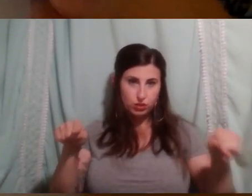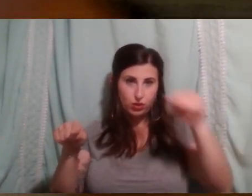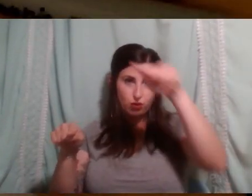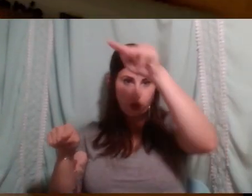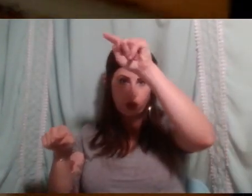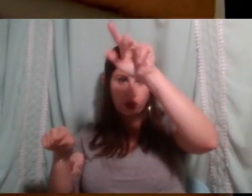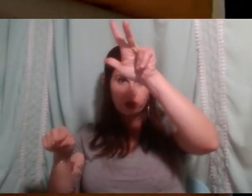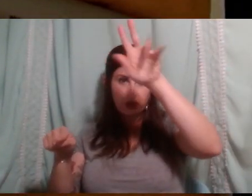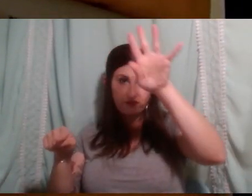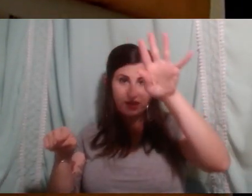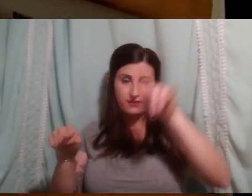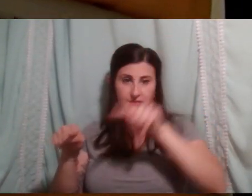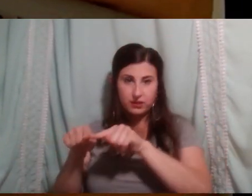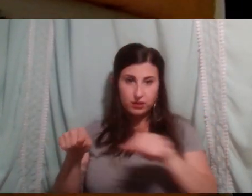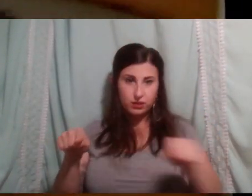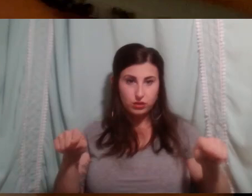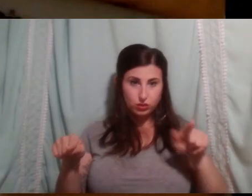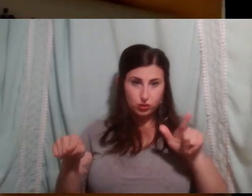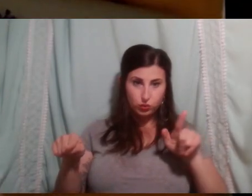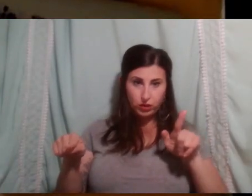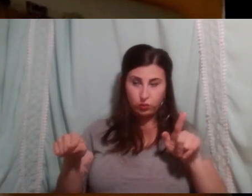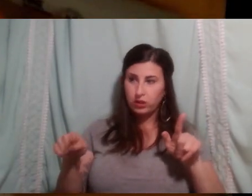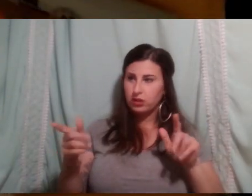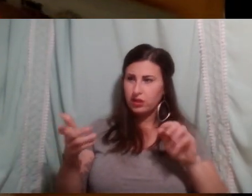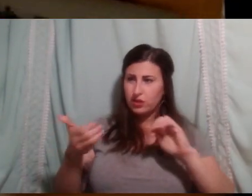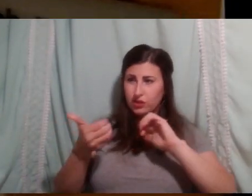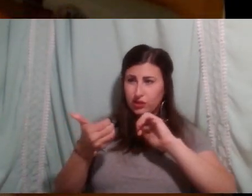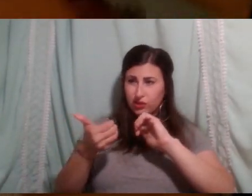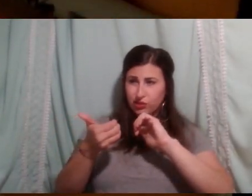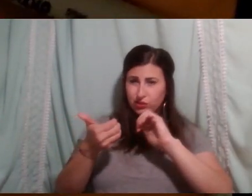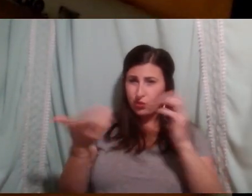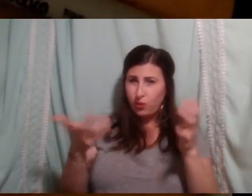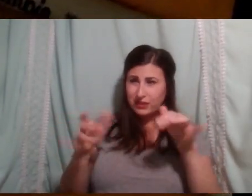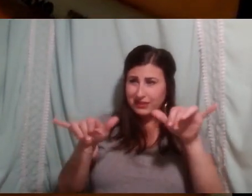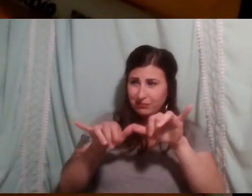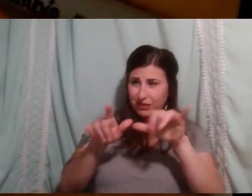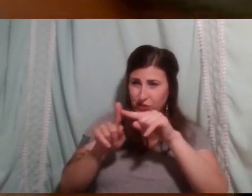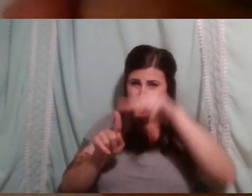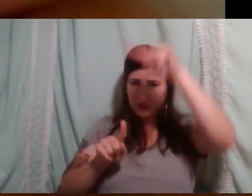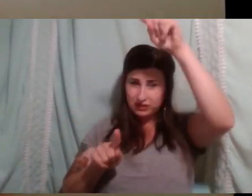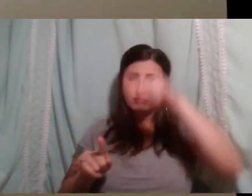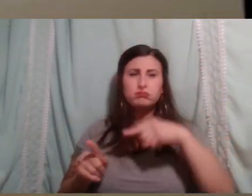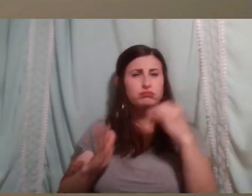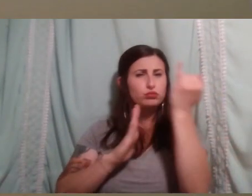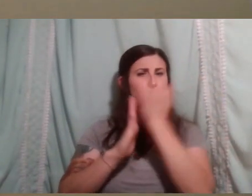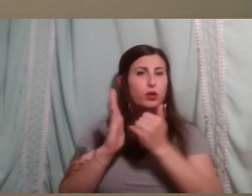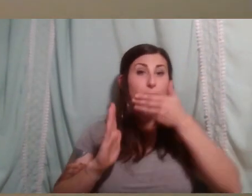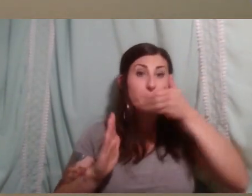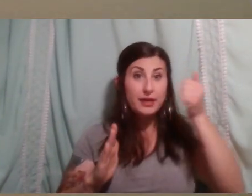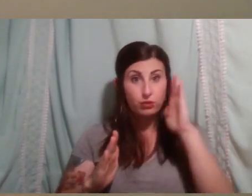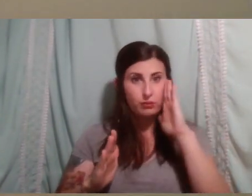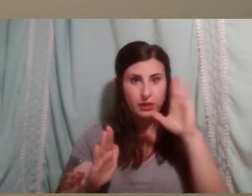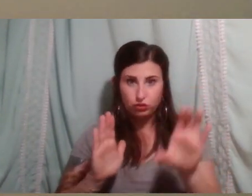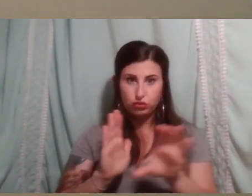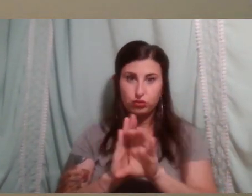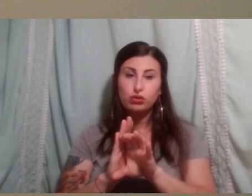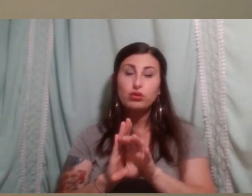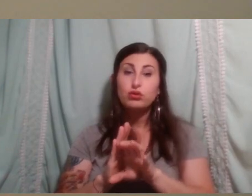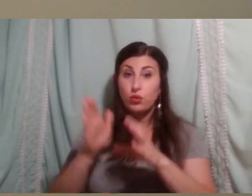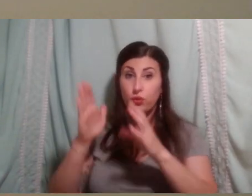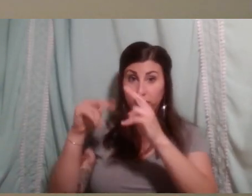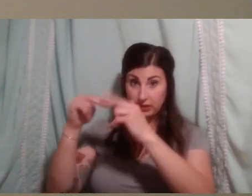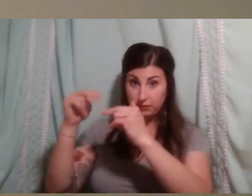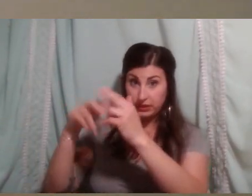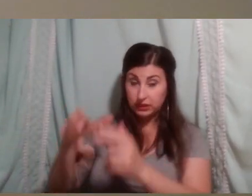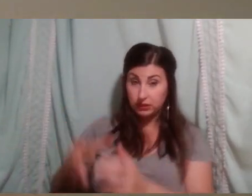Okay. How far above the ground? So how far is this? And this is 35. So let's draw a better picture. All right, so here